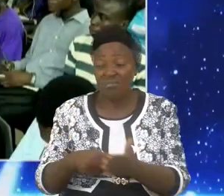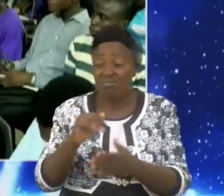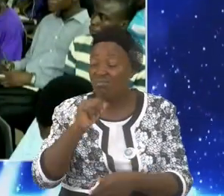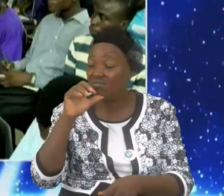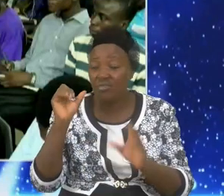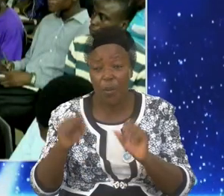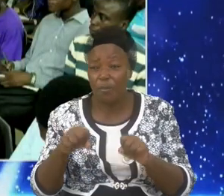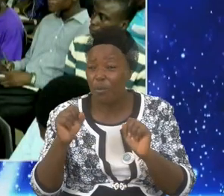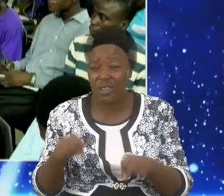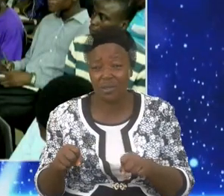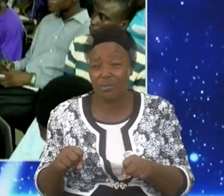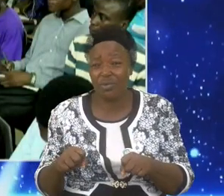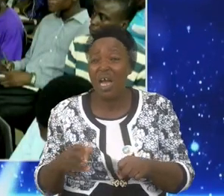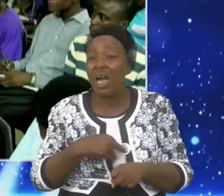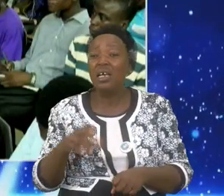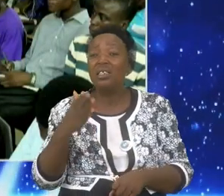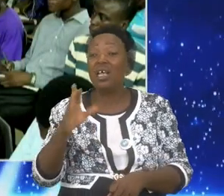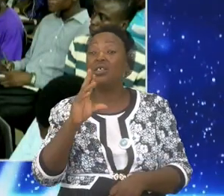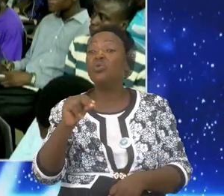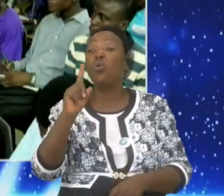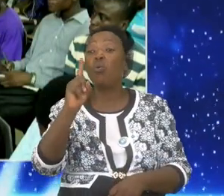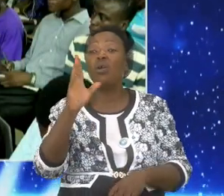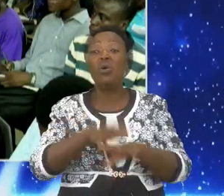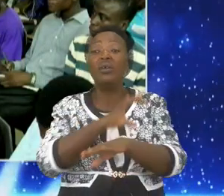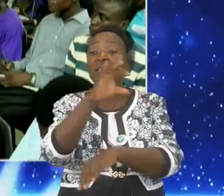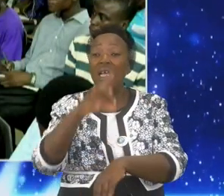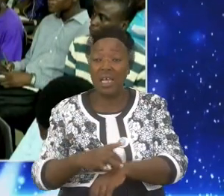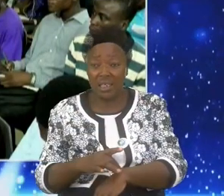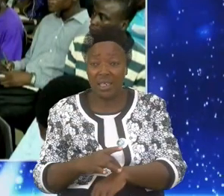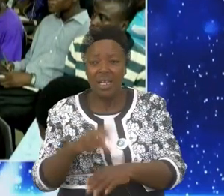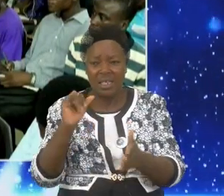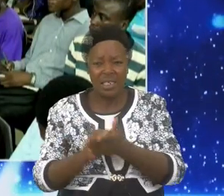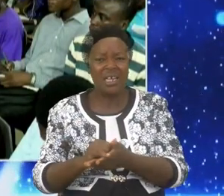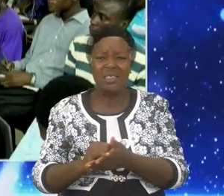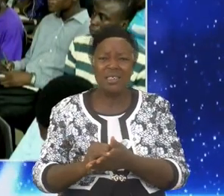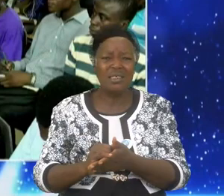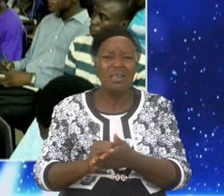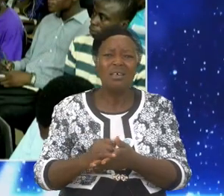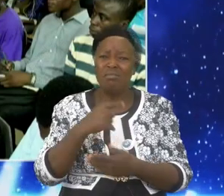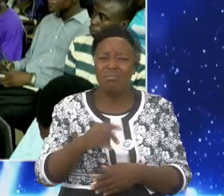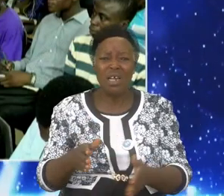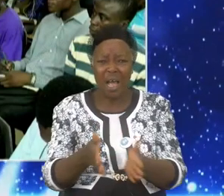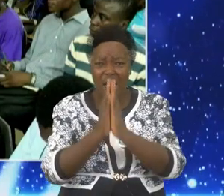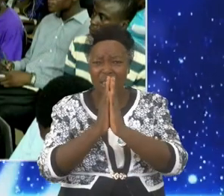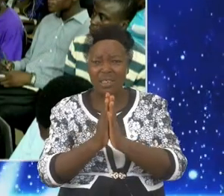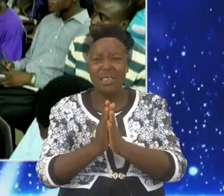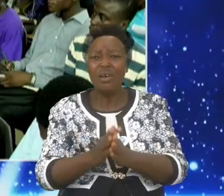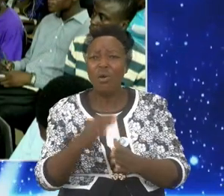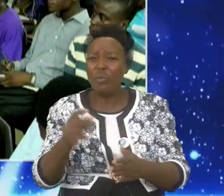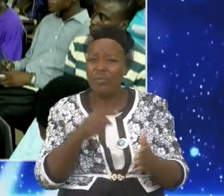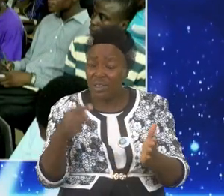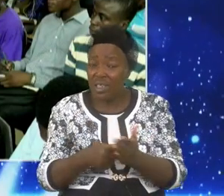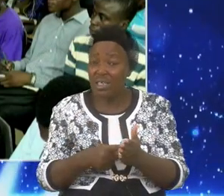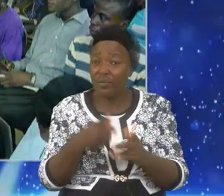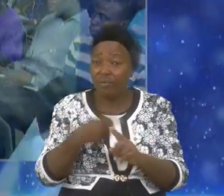ever demanded this of his counselors. This is impossible